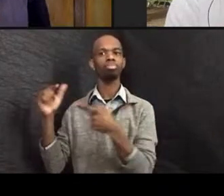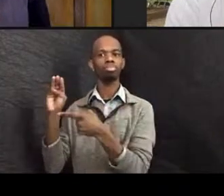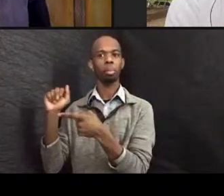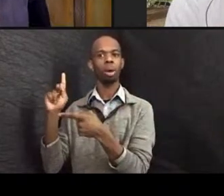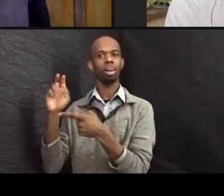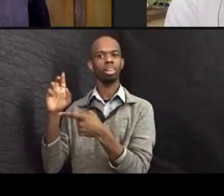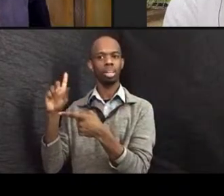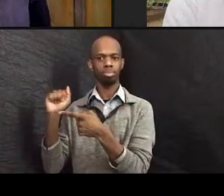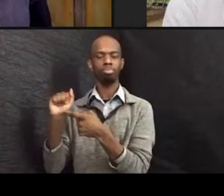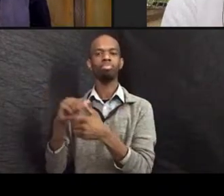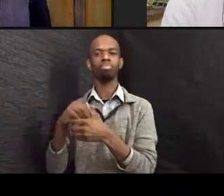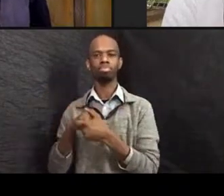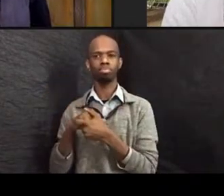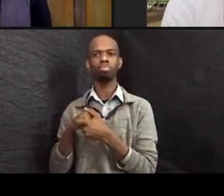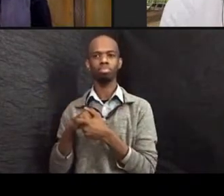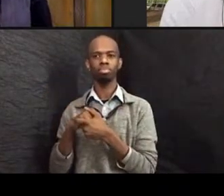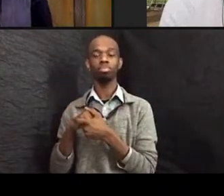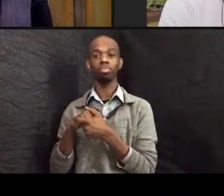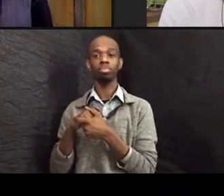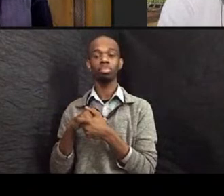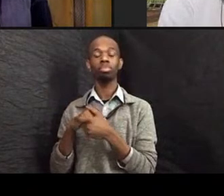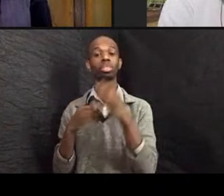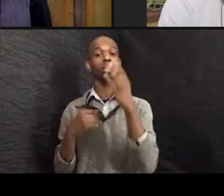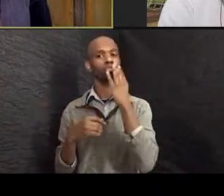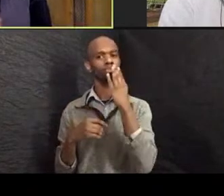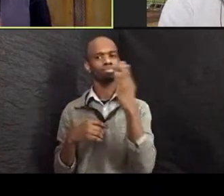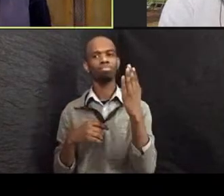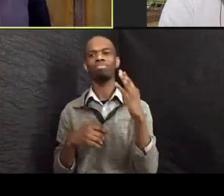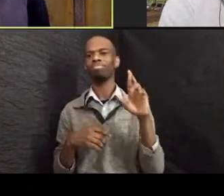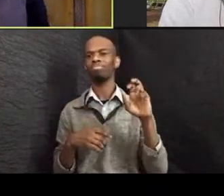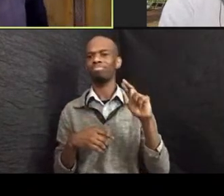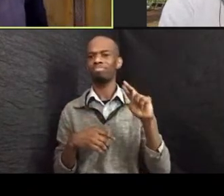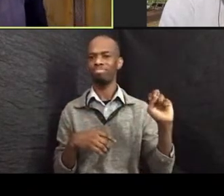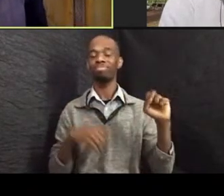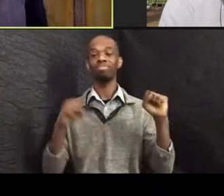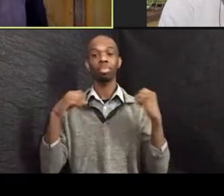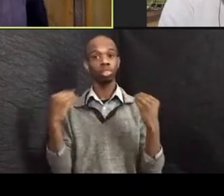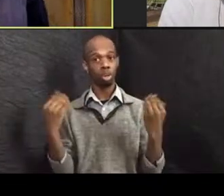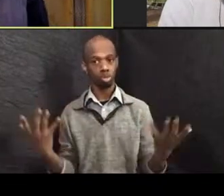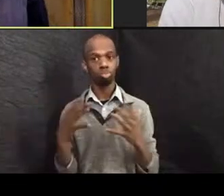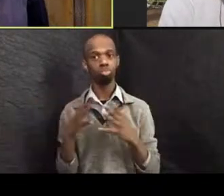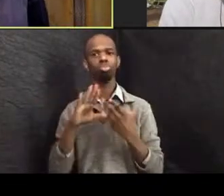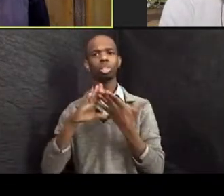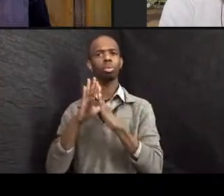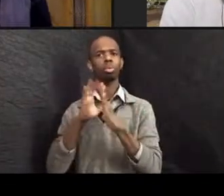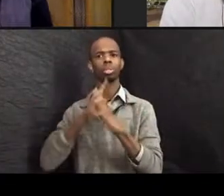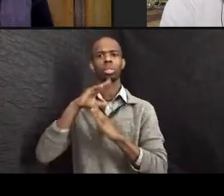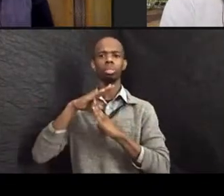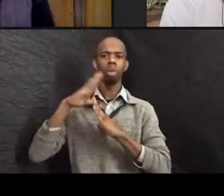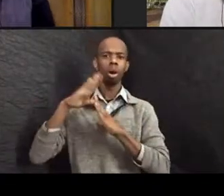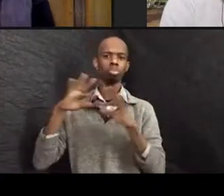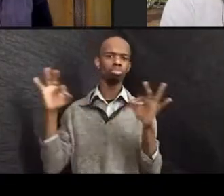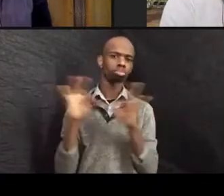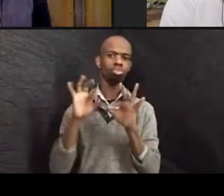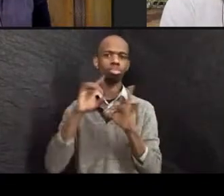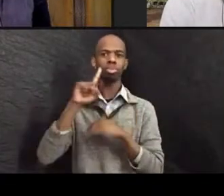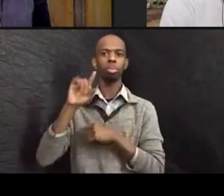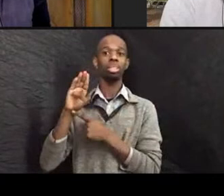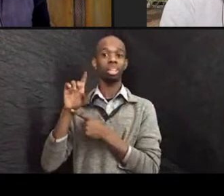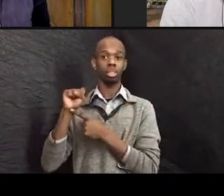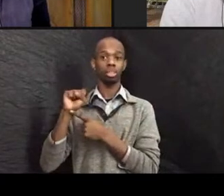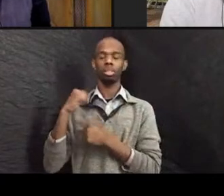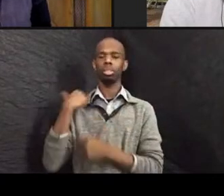Thank you, Mama Renee. So community is such a big part of Black Dance Stories. We know